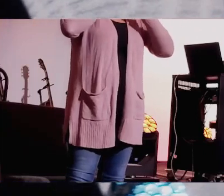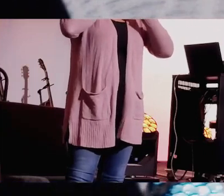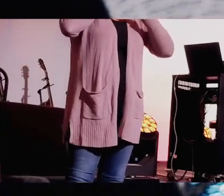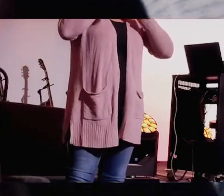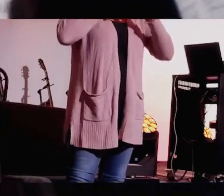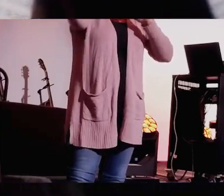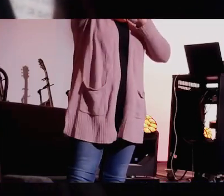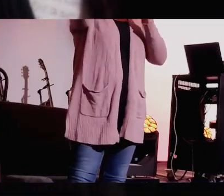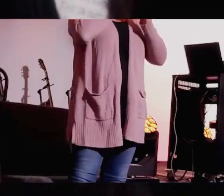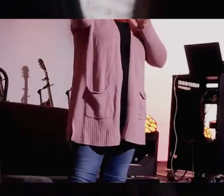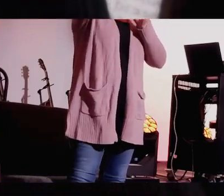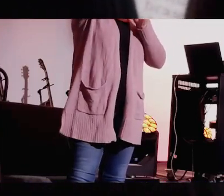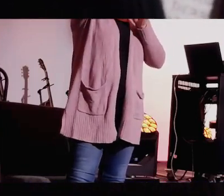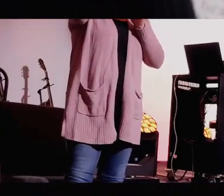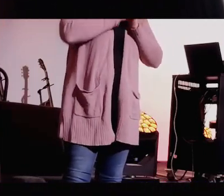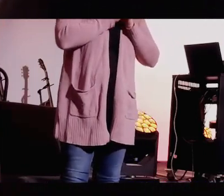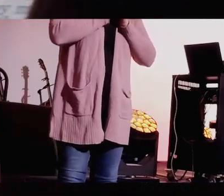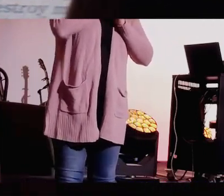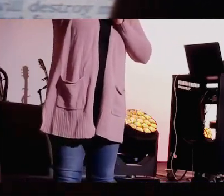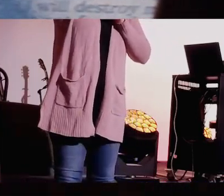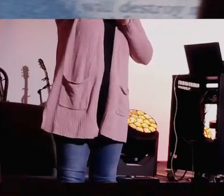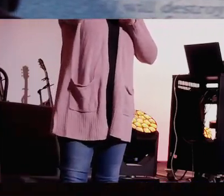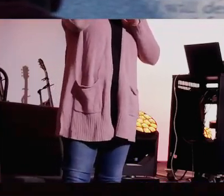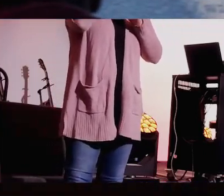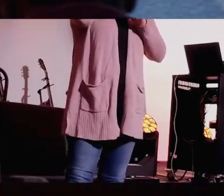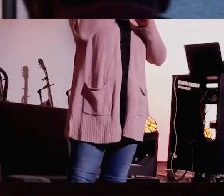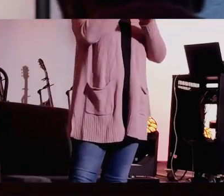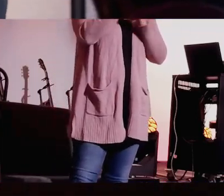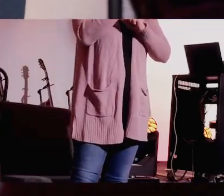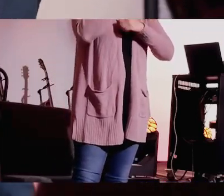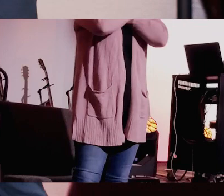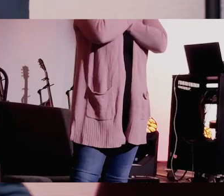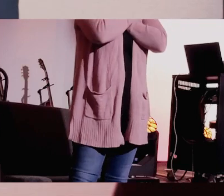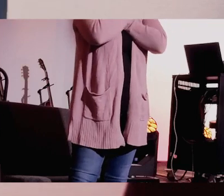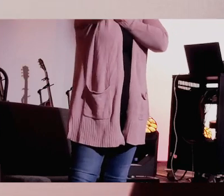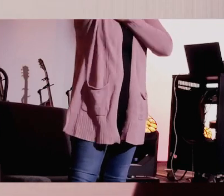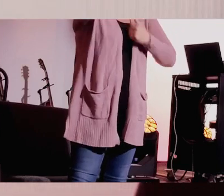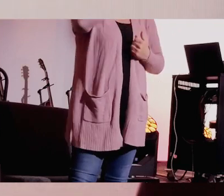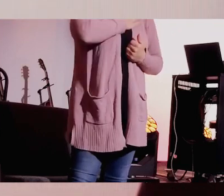about your spirit, your unconditional love, your grace.